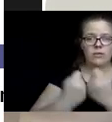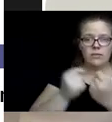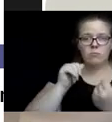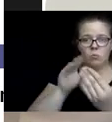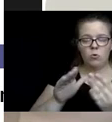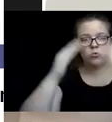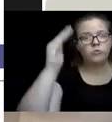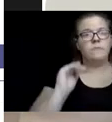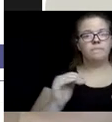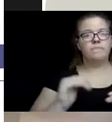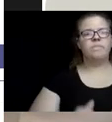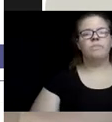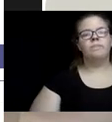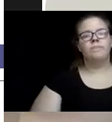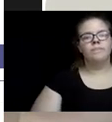Next slide, please.